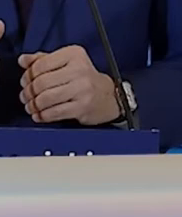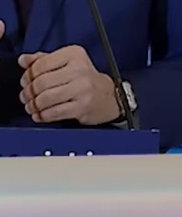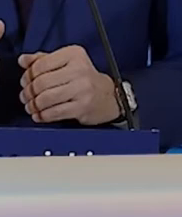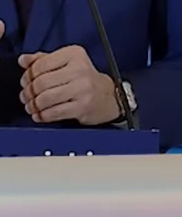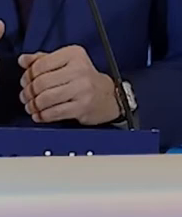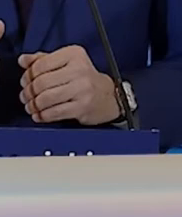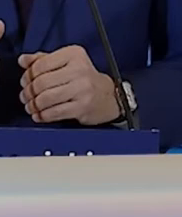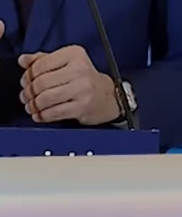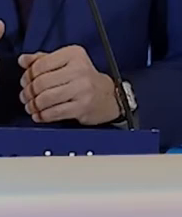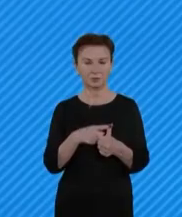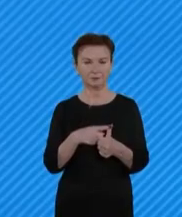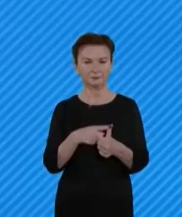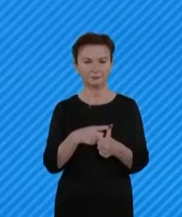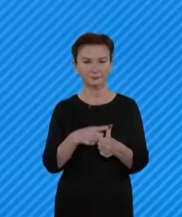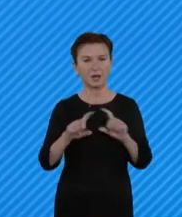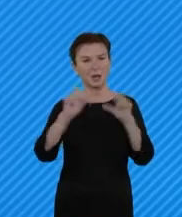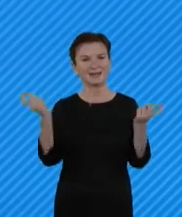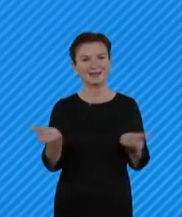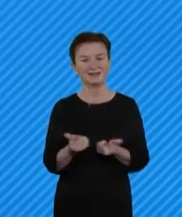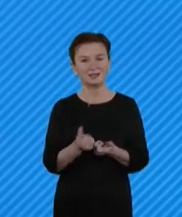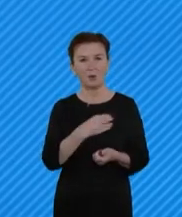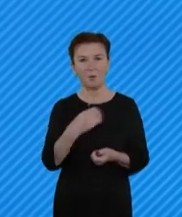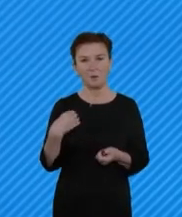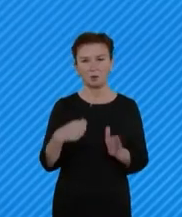from COVID-19.